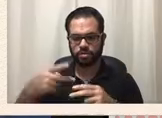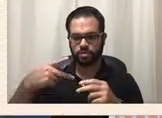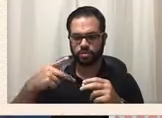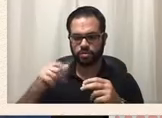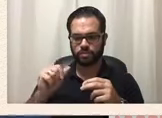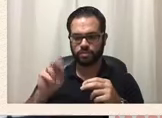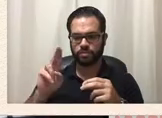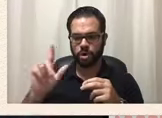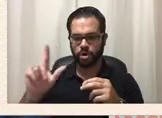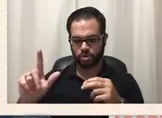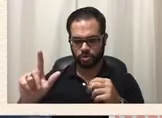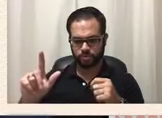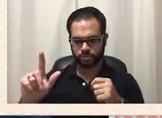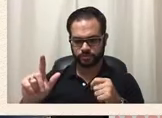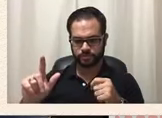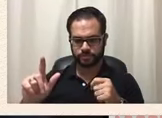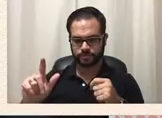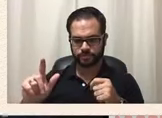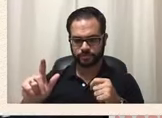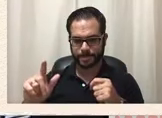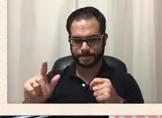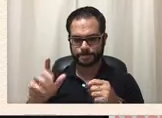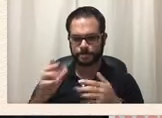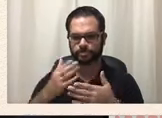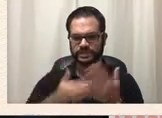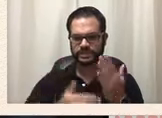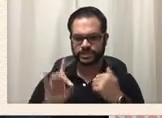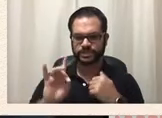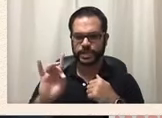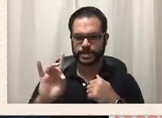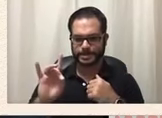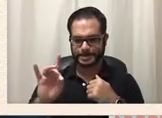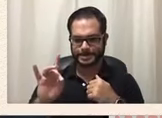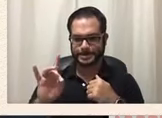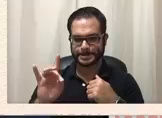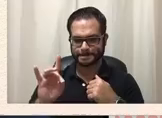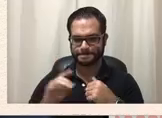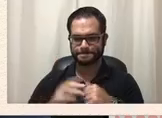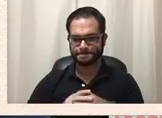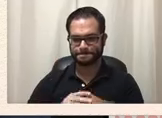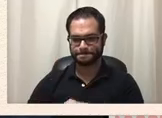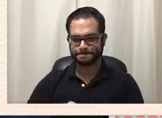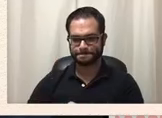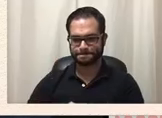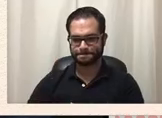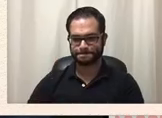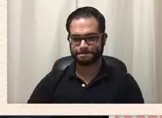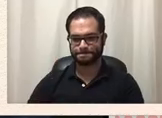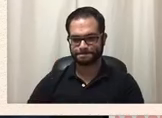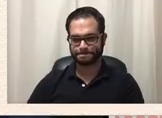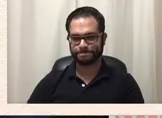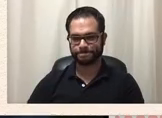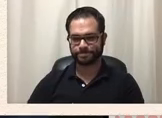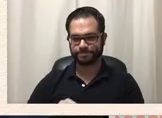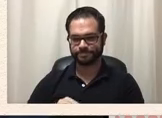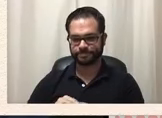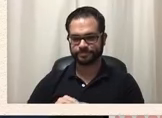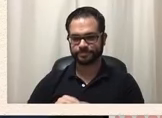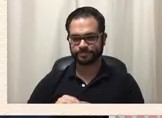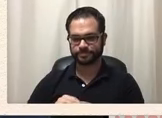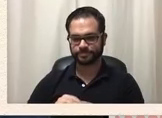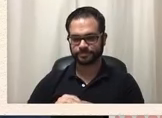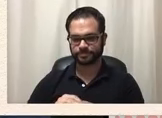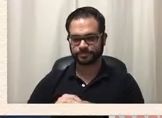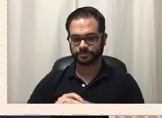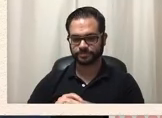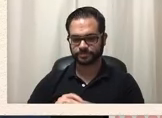Section 8. Section 8? Yeah. Section 8. Okay. Now, on the t-shirt, they have a different